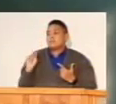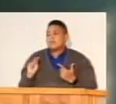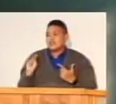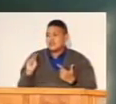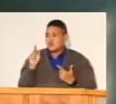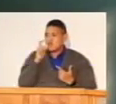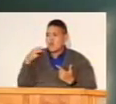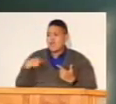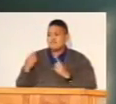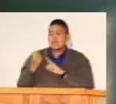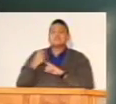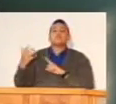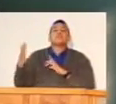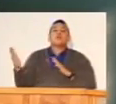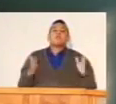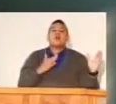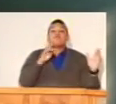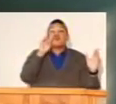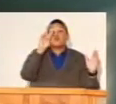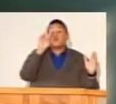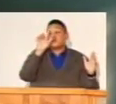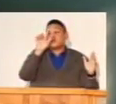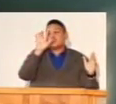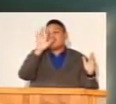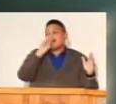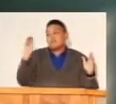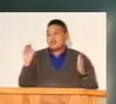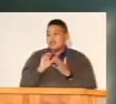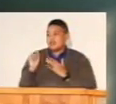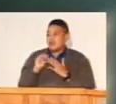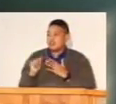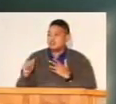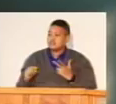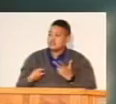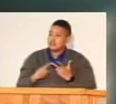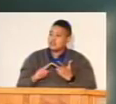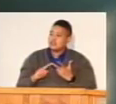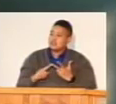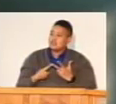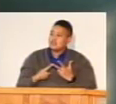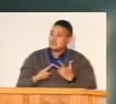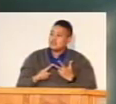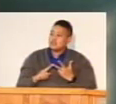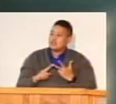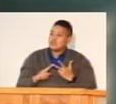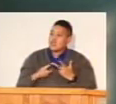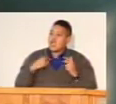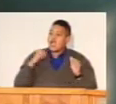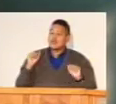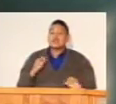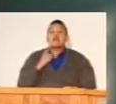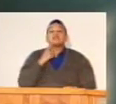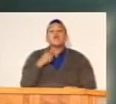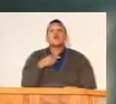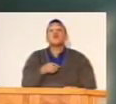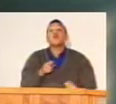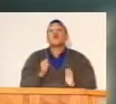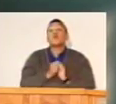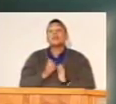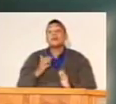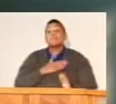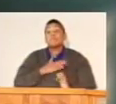who has an expansion plan for $25 million. Mr. Speaker, I can say to you, with